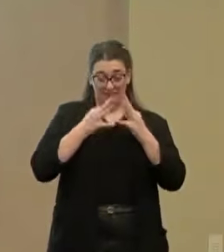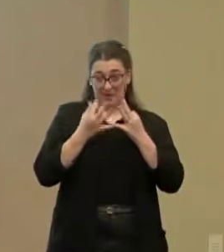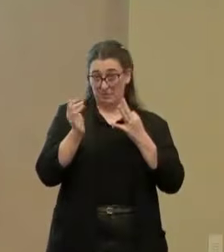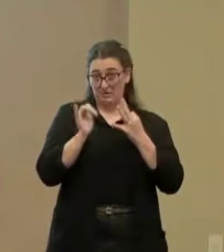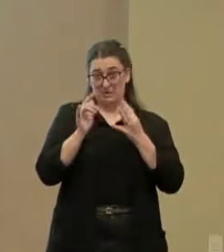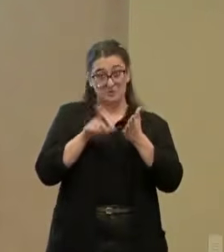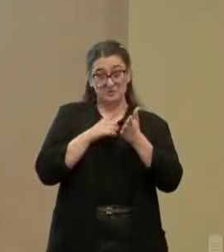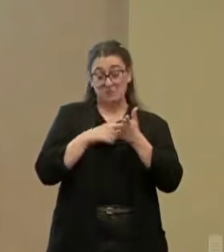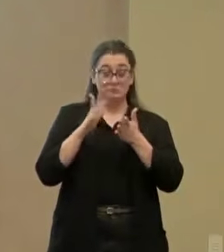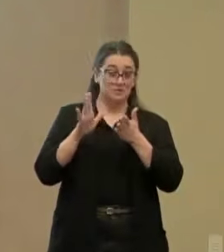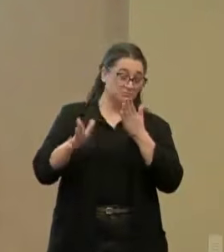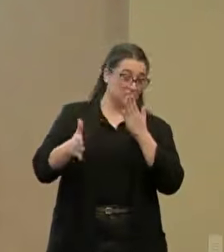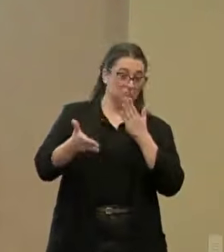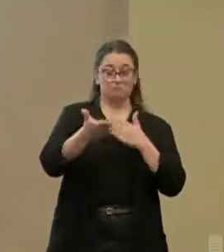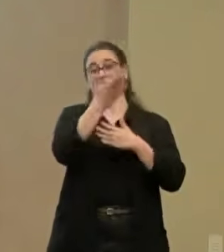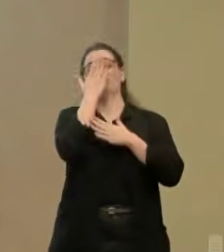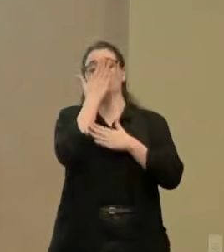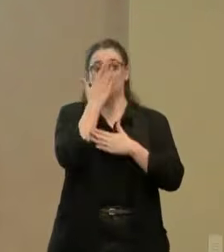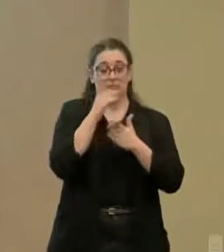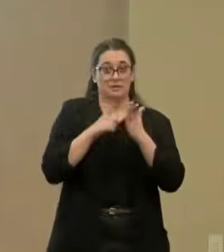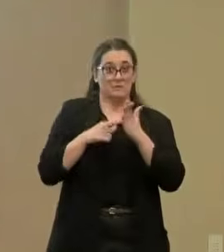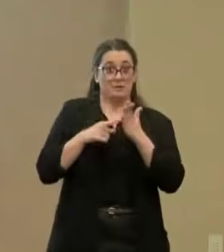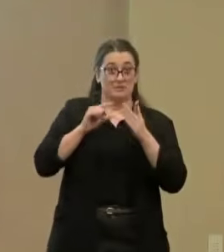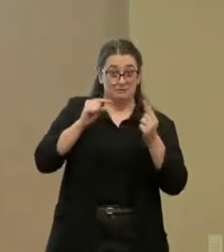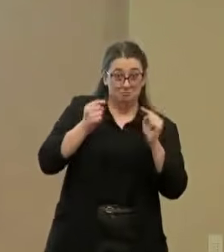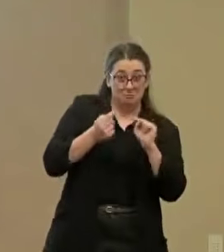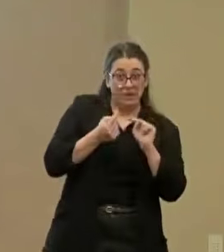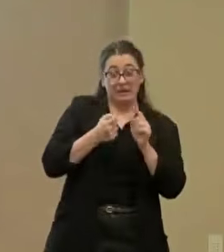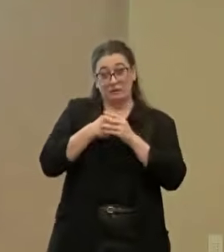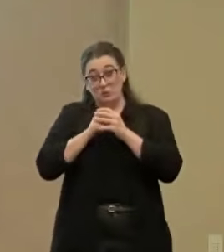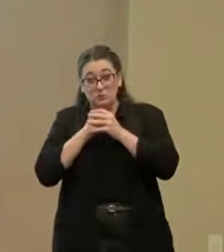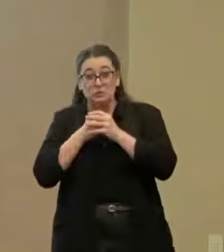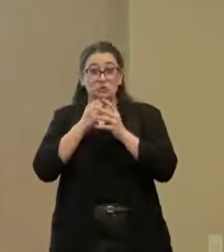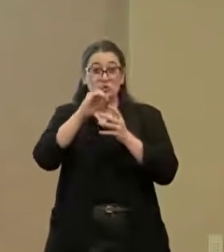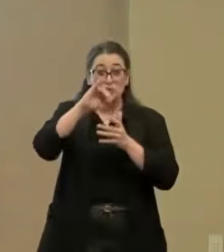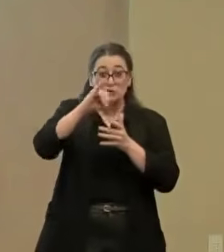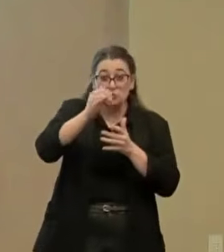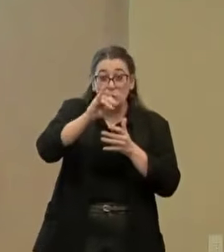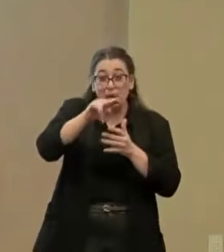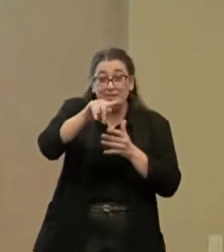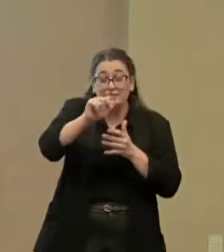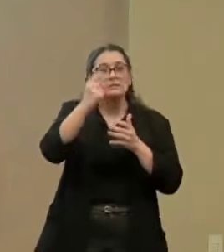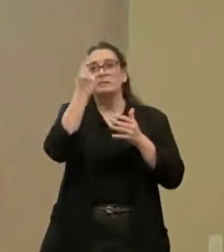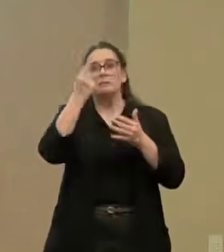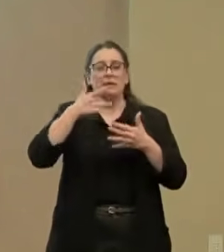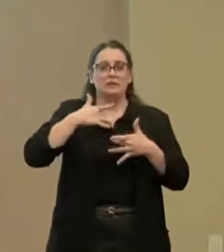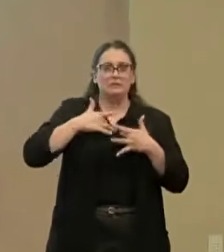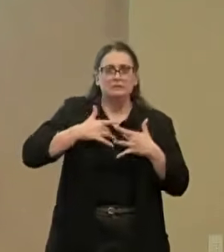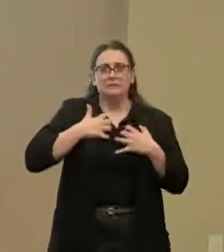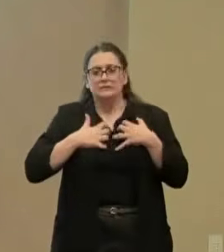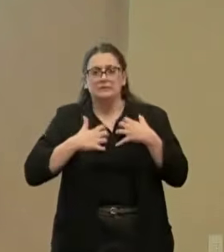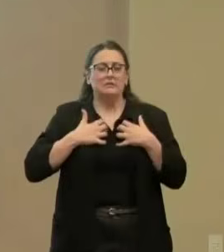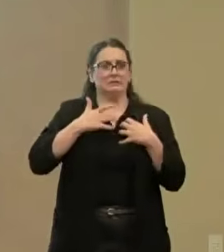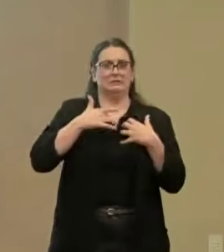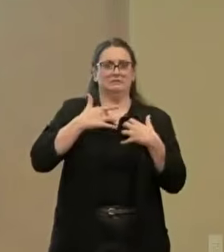she's not expecting pain or joint or something, not feeling well, and then